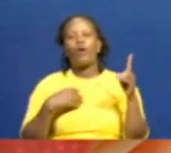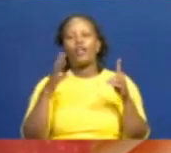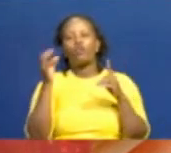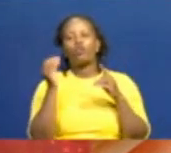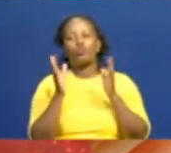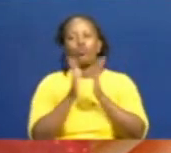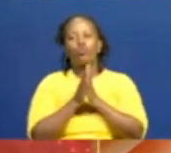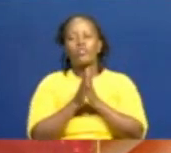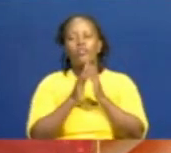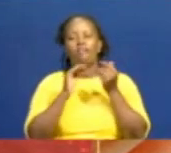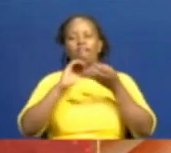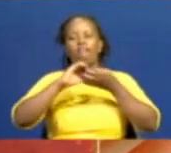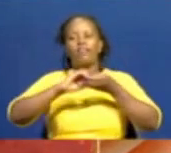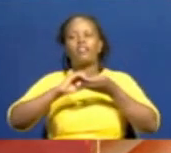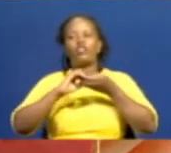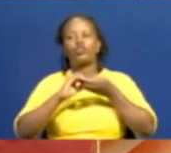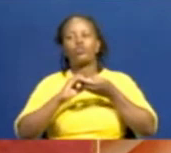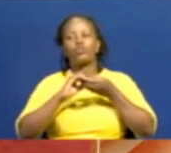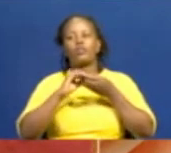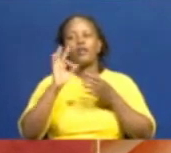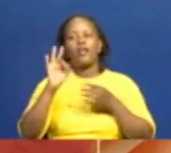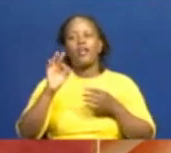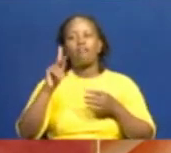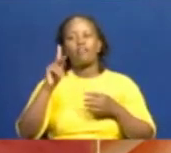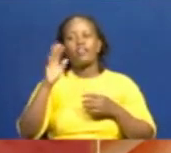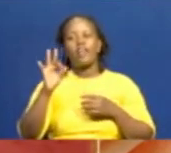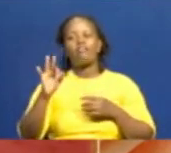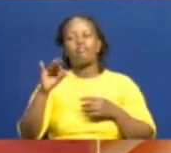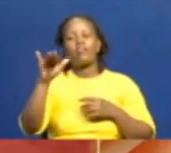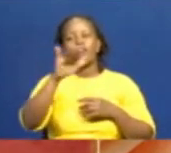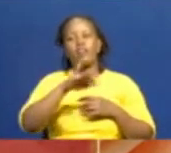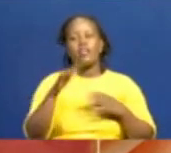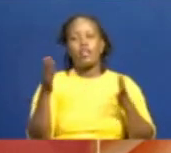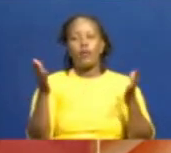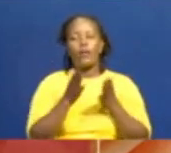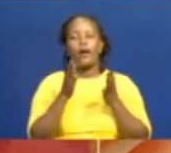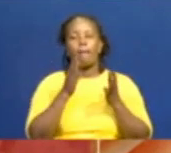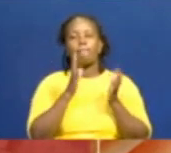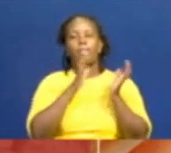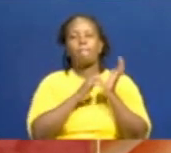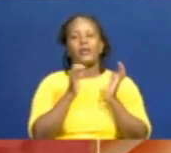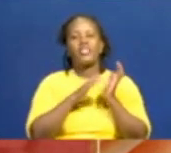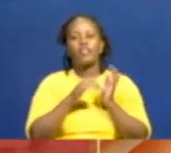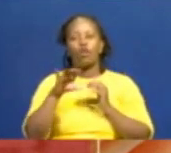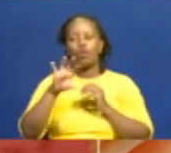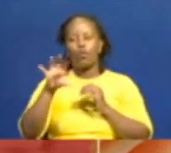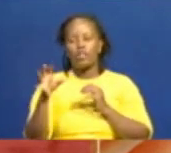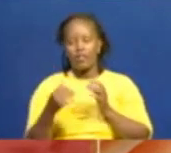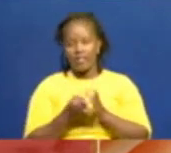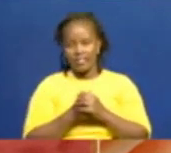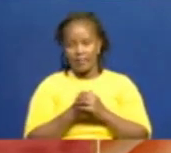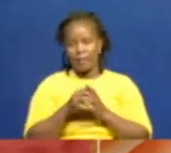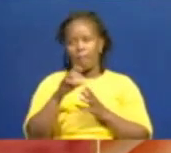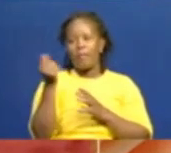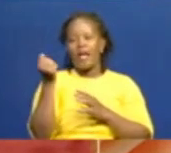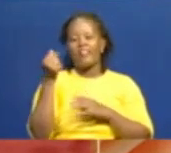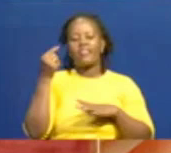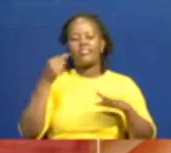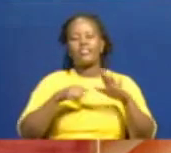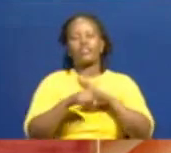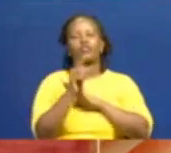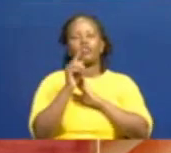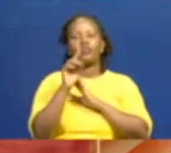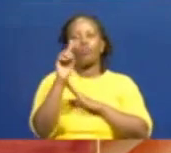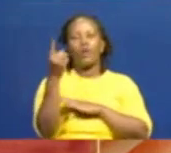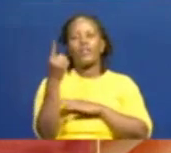Kenya Federation Premier League match played at the Kenyatta Stadium in Machakos. Leopards Brian Yahama scored the first in the